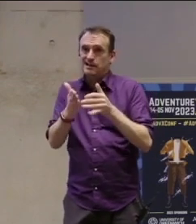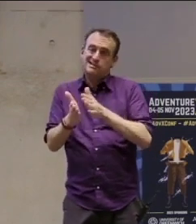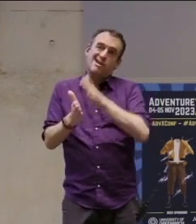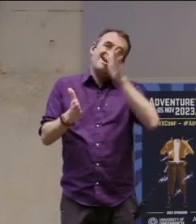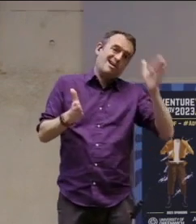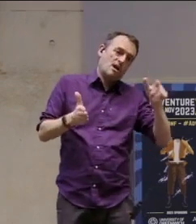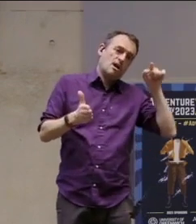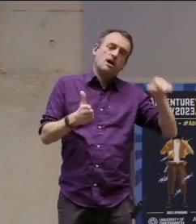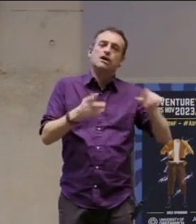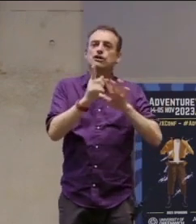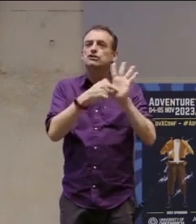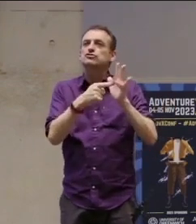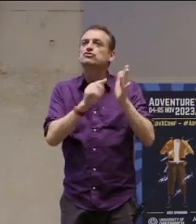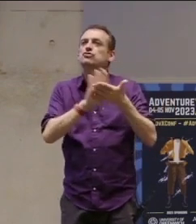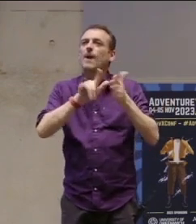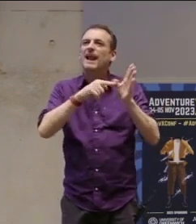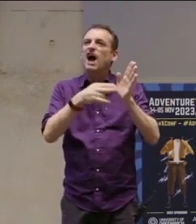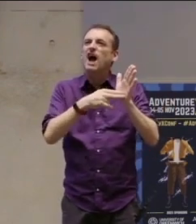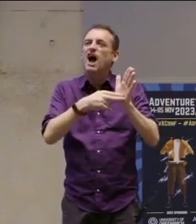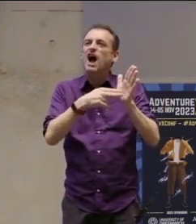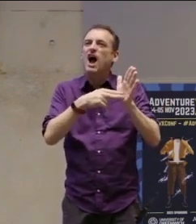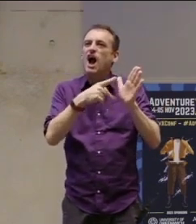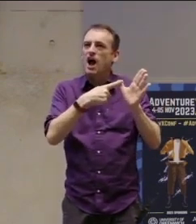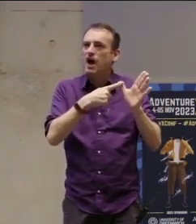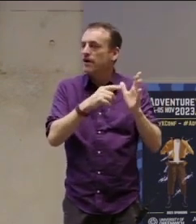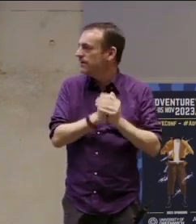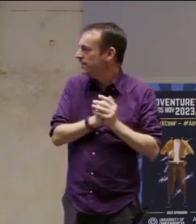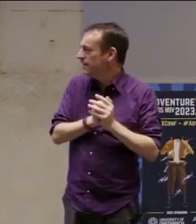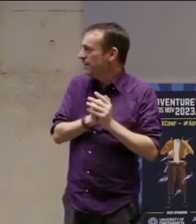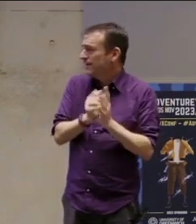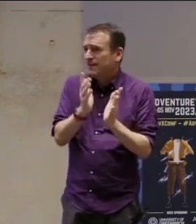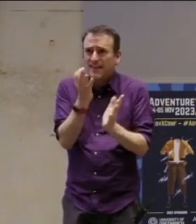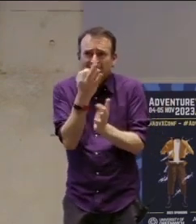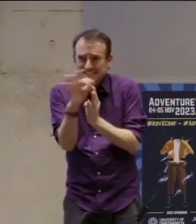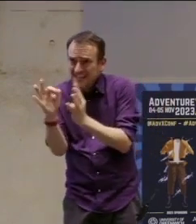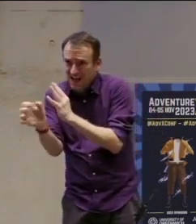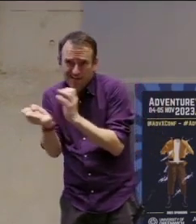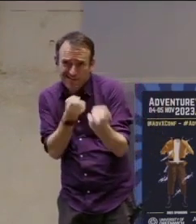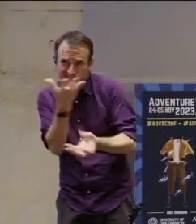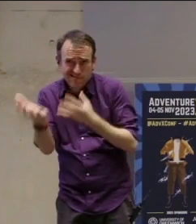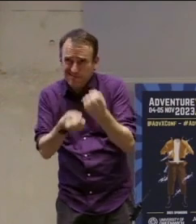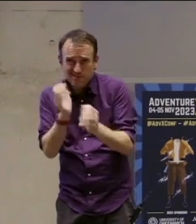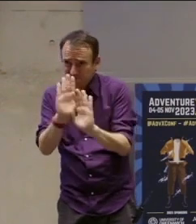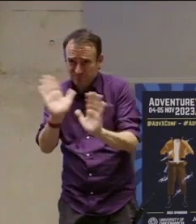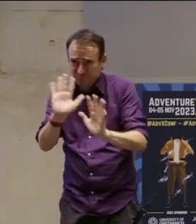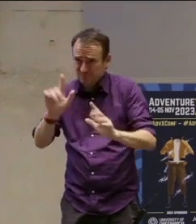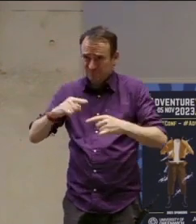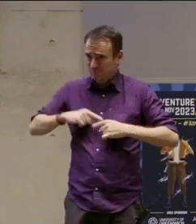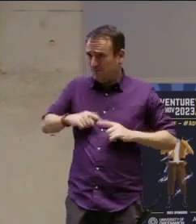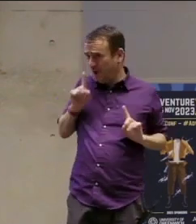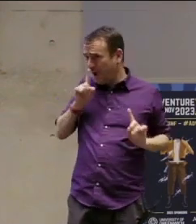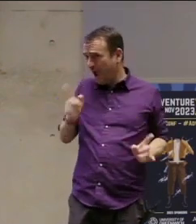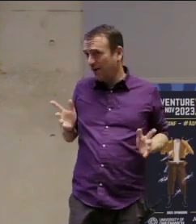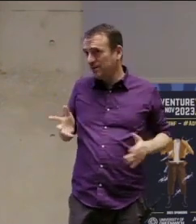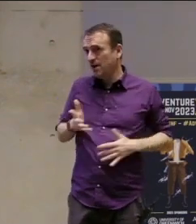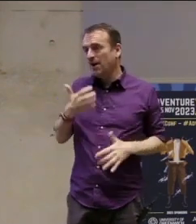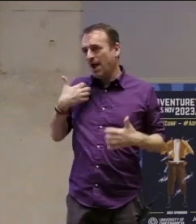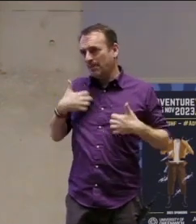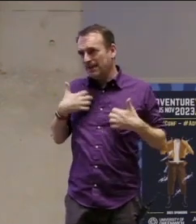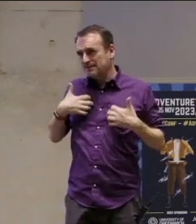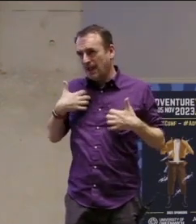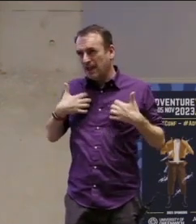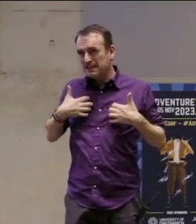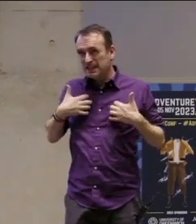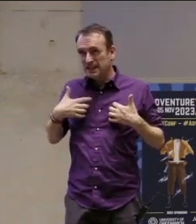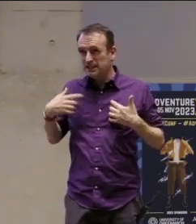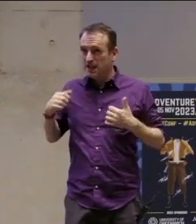Fiona's childhood friend. And so I can't go into all the details, sadly, because I don't want to spoil, but yeah, I'm really excited to kind of show off